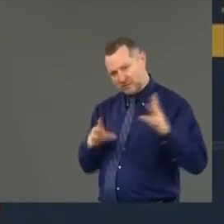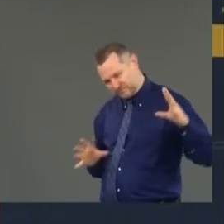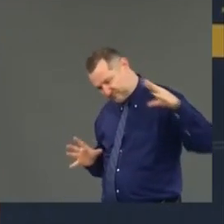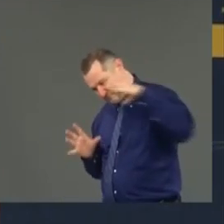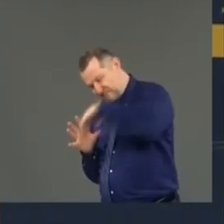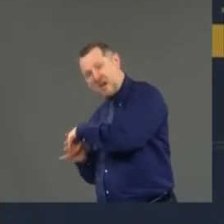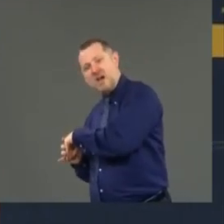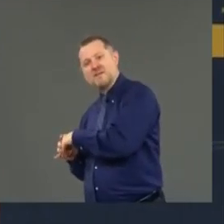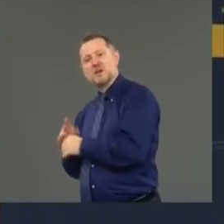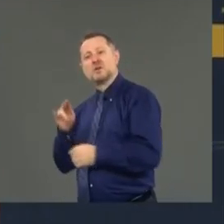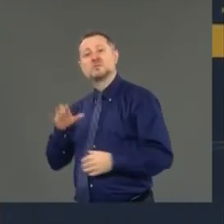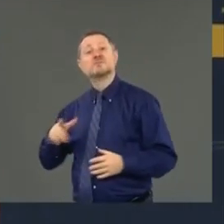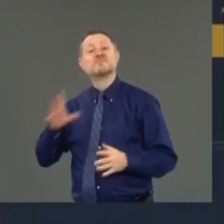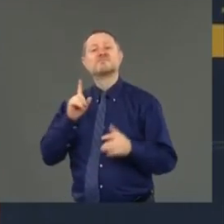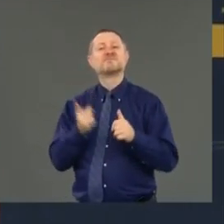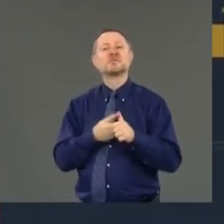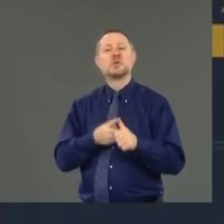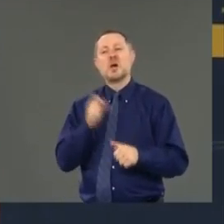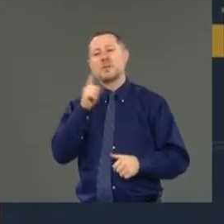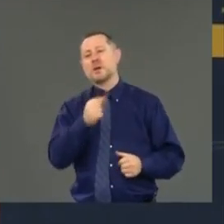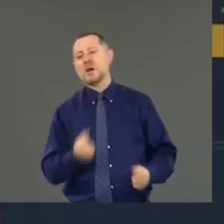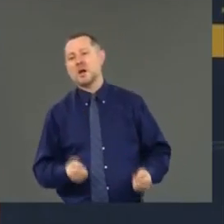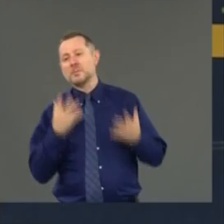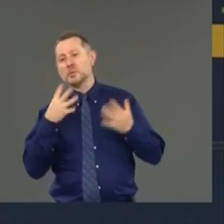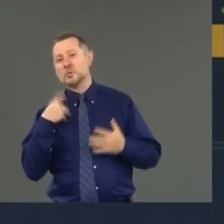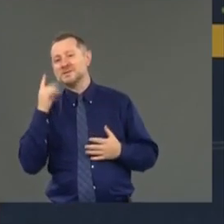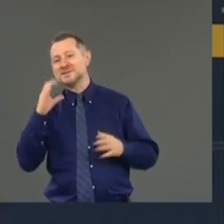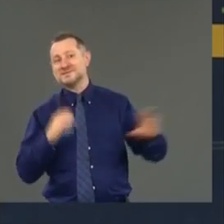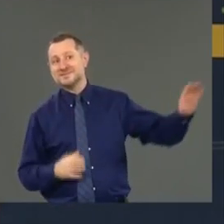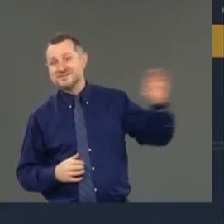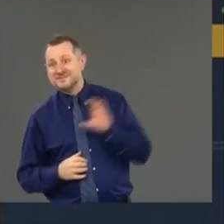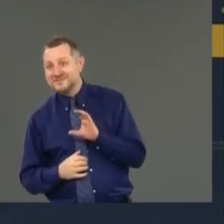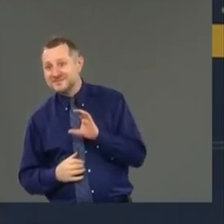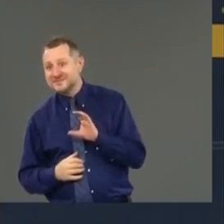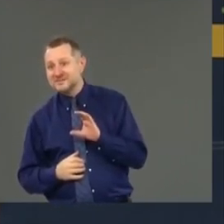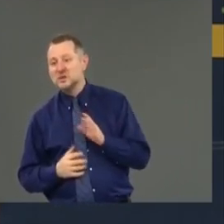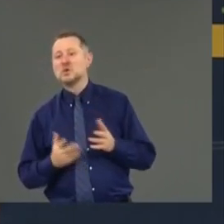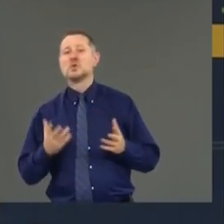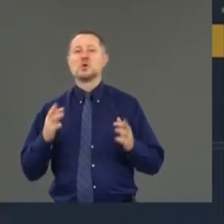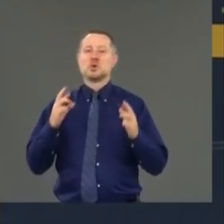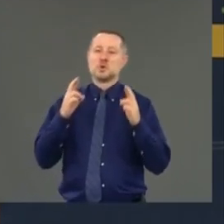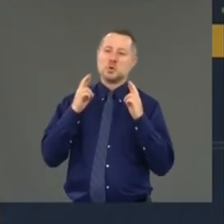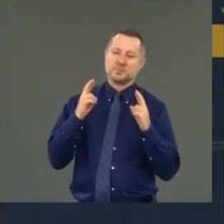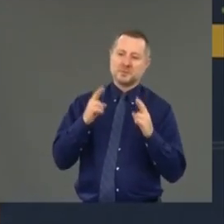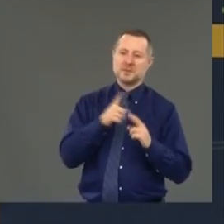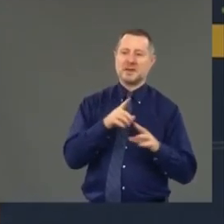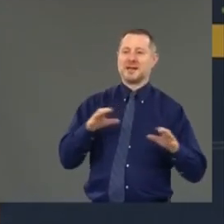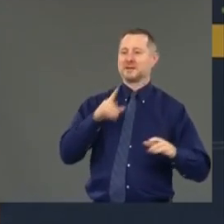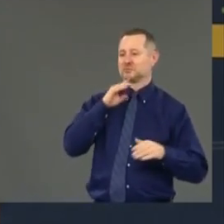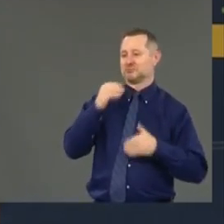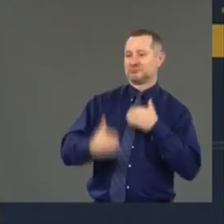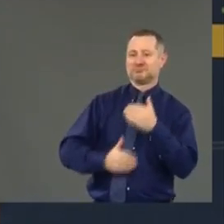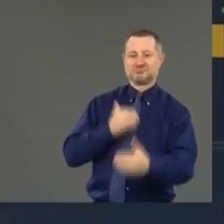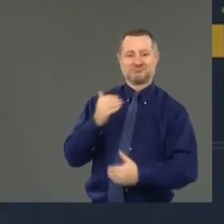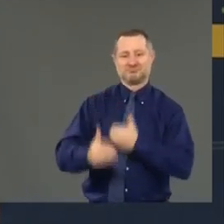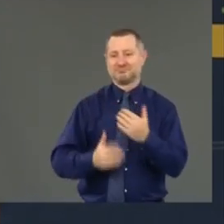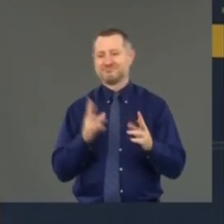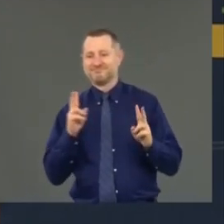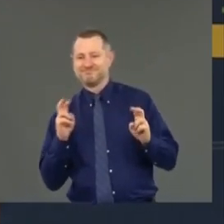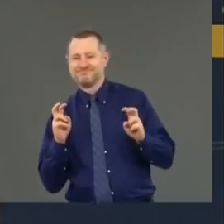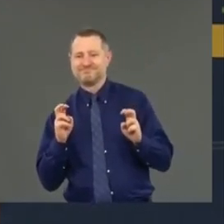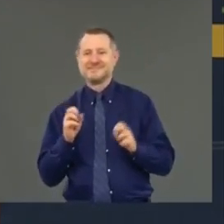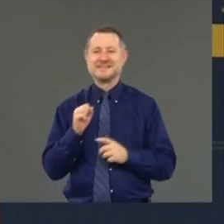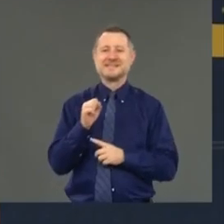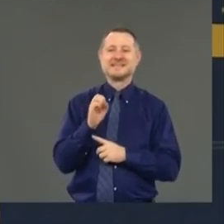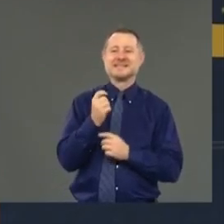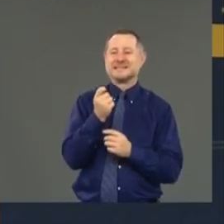is, how much money do we get from Washington? Hopefully they do the semi-responsible thing. But the second question is going to